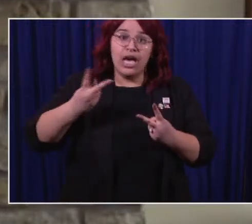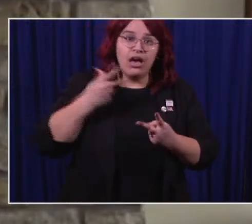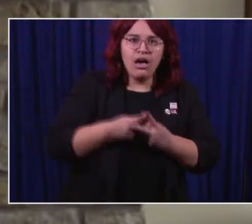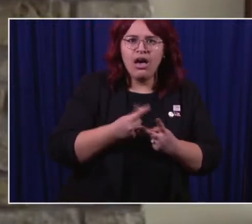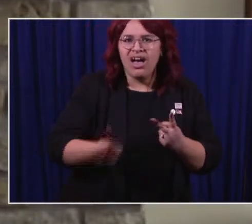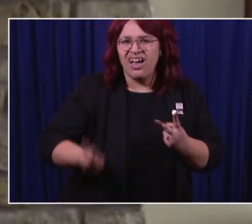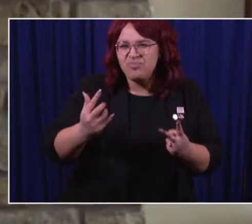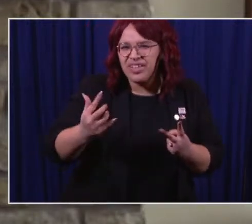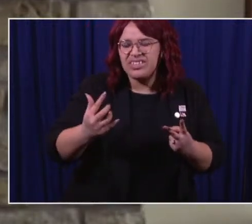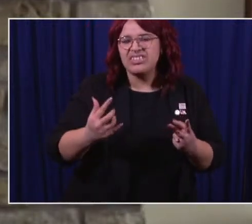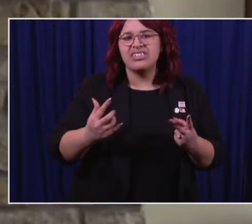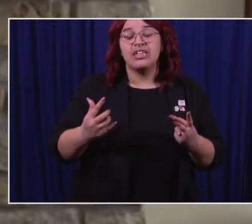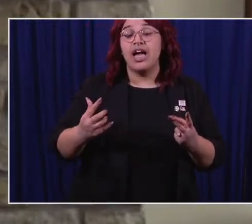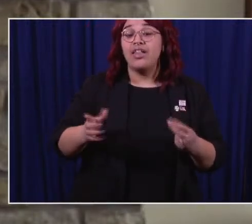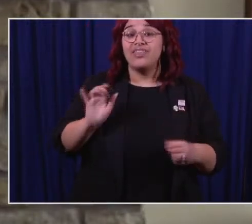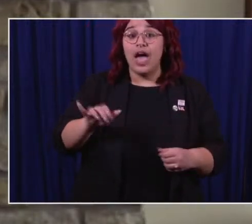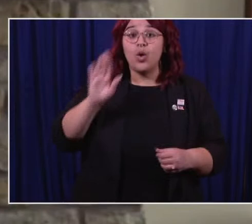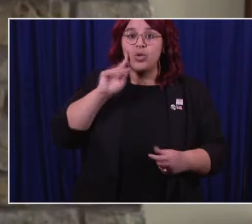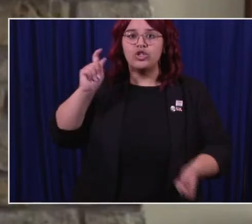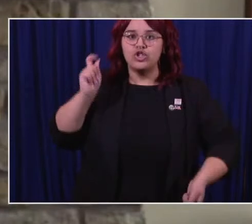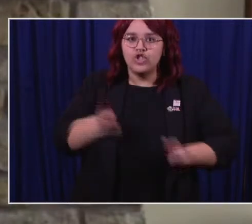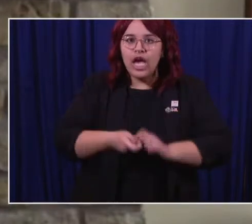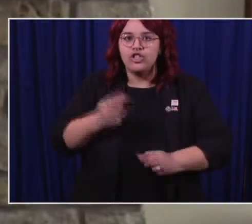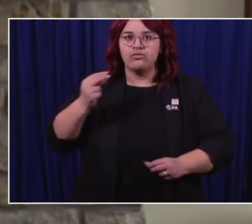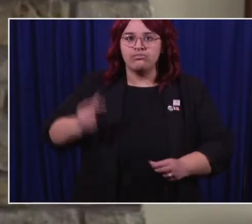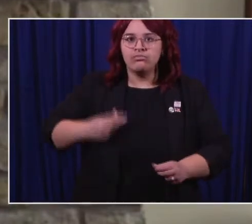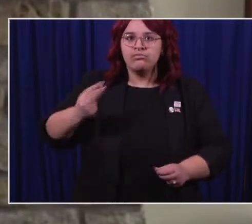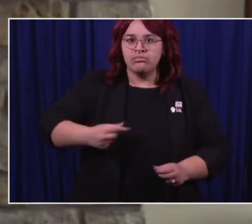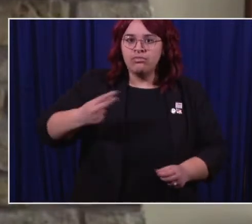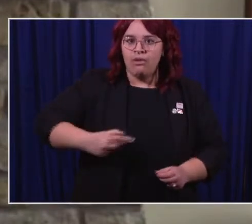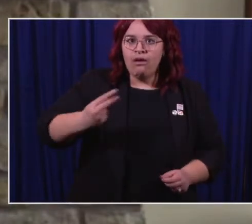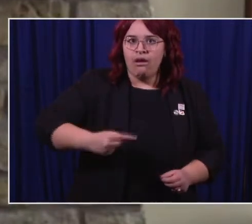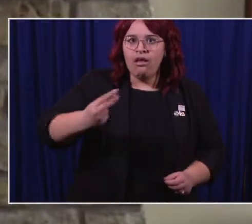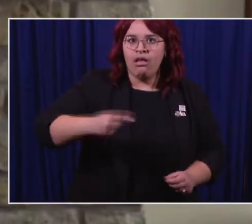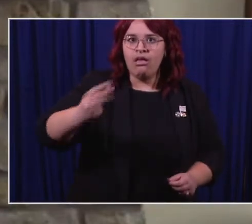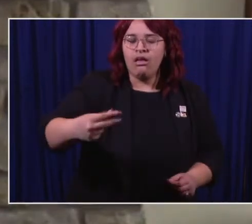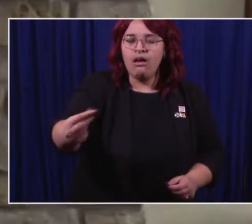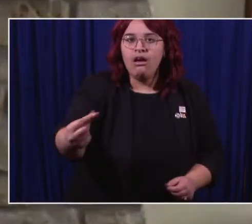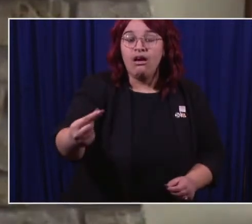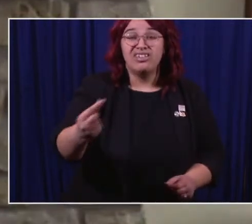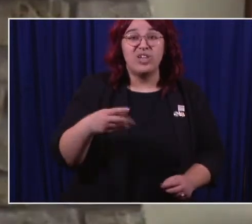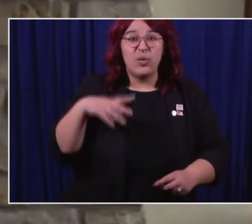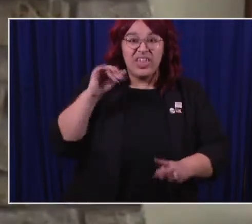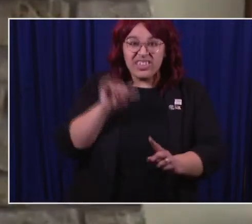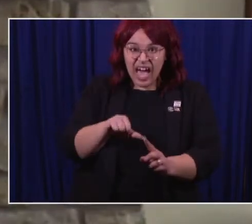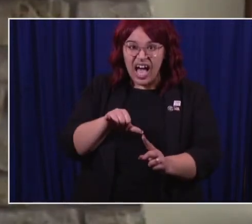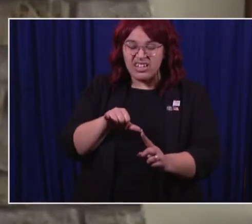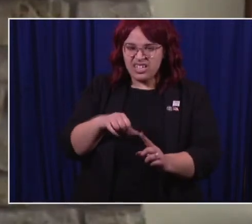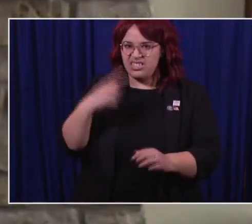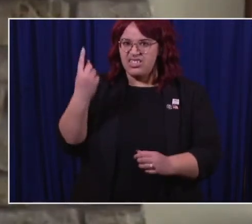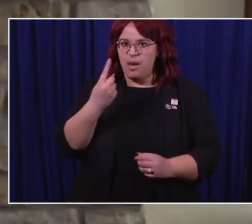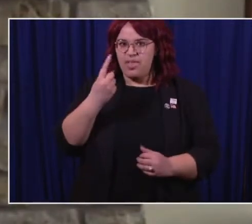at a faster and faster rate. So that is a good thing. To our